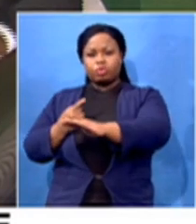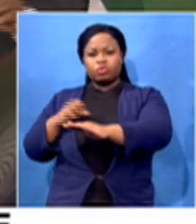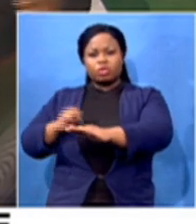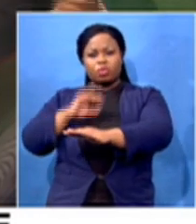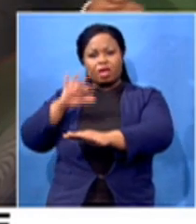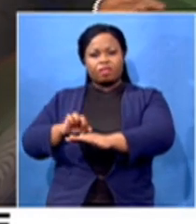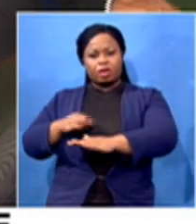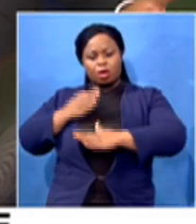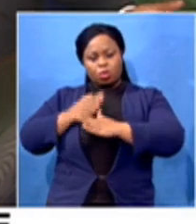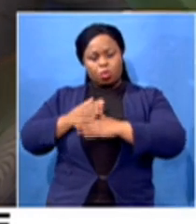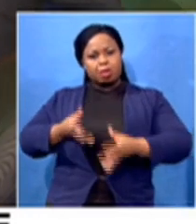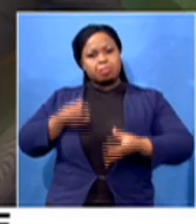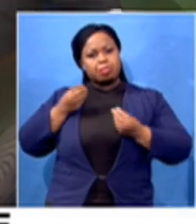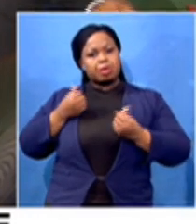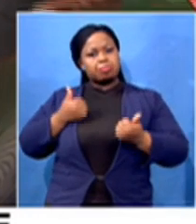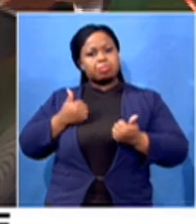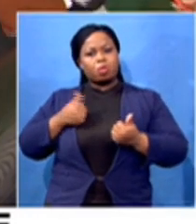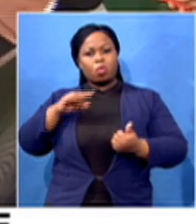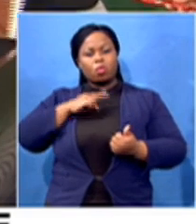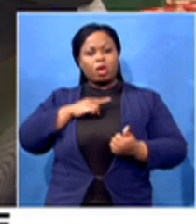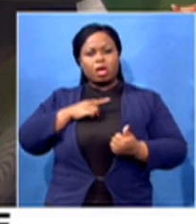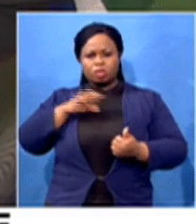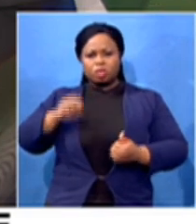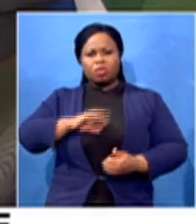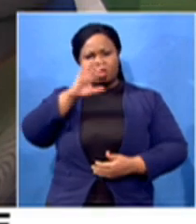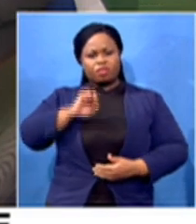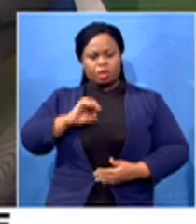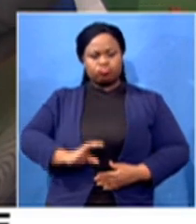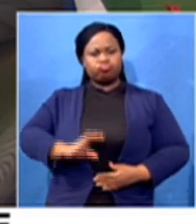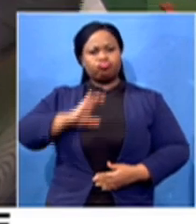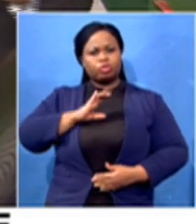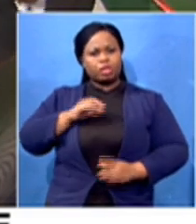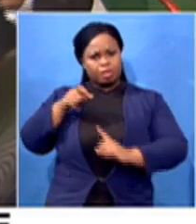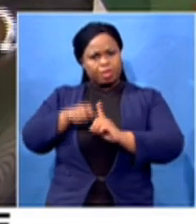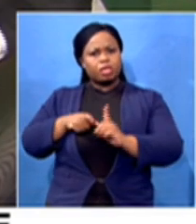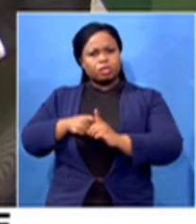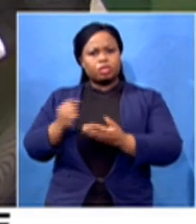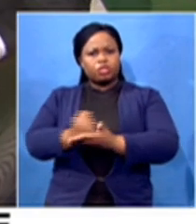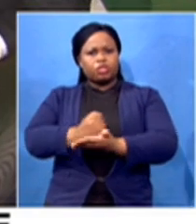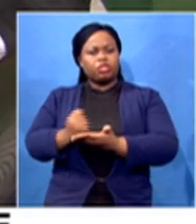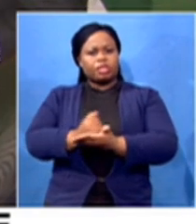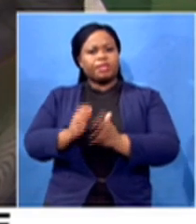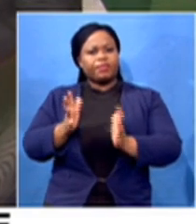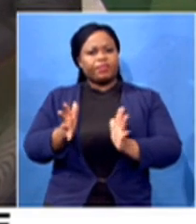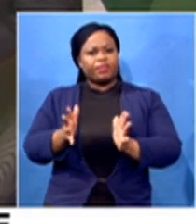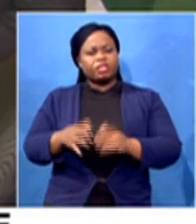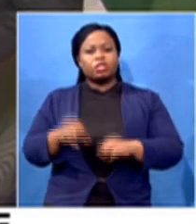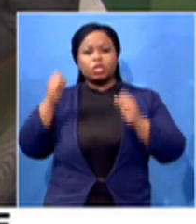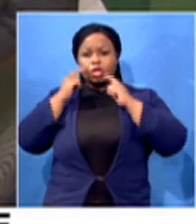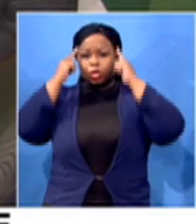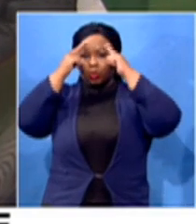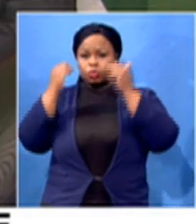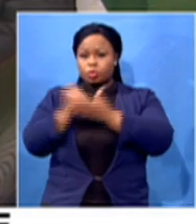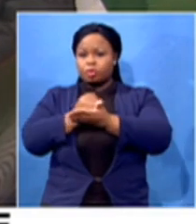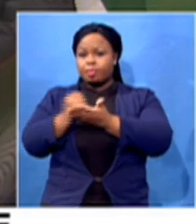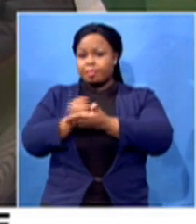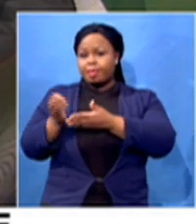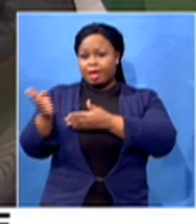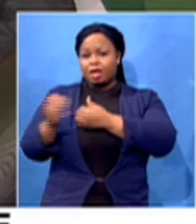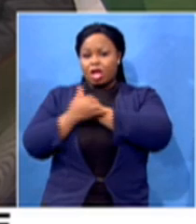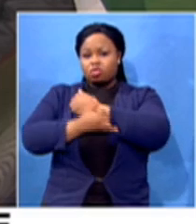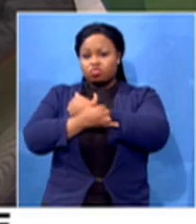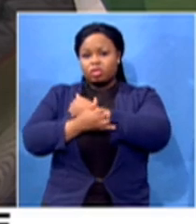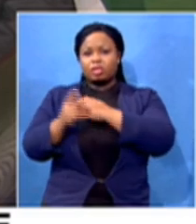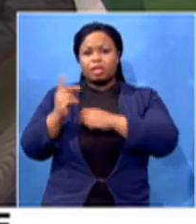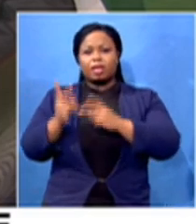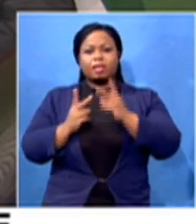job because South Africa has confidence that that person is duly registered in the Lesotho Population Register and vice versa. In the past